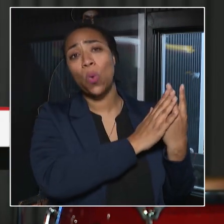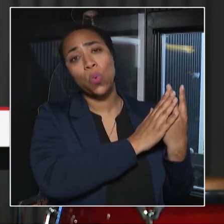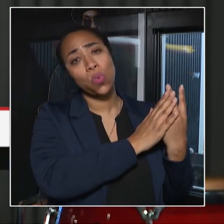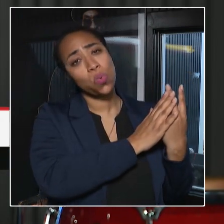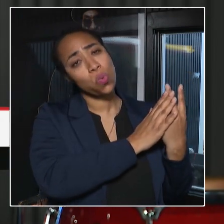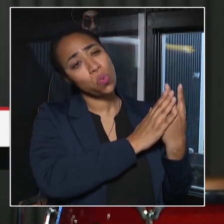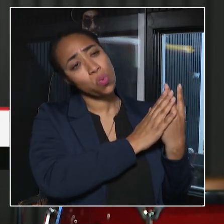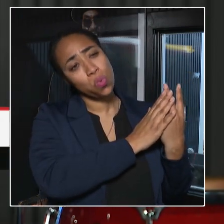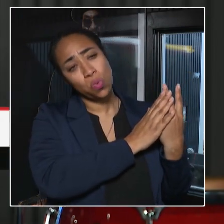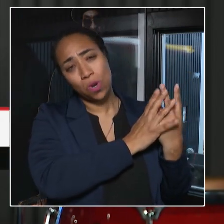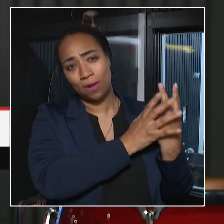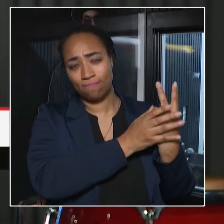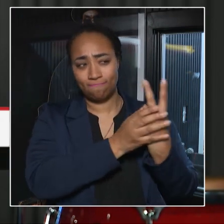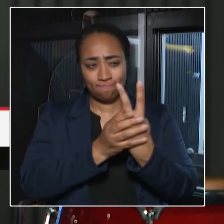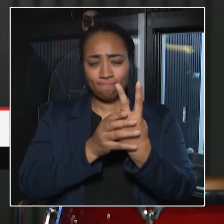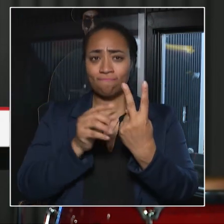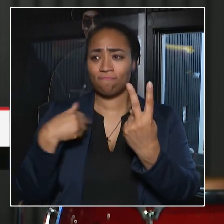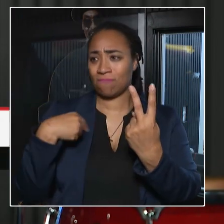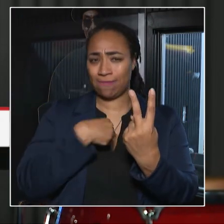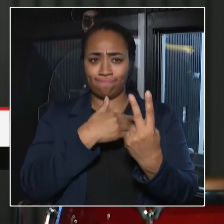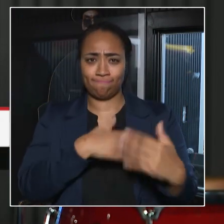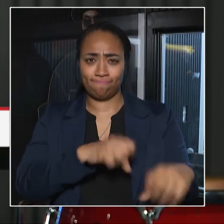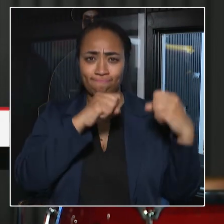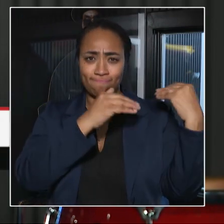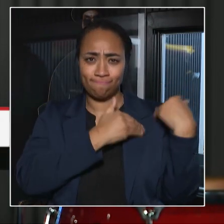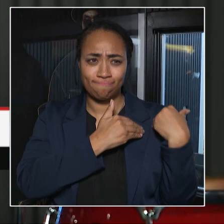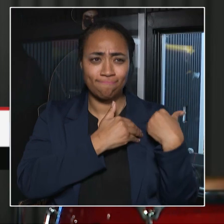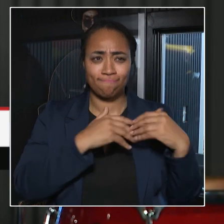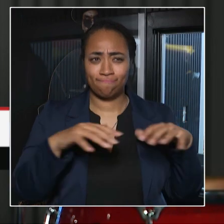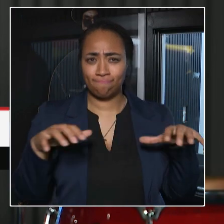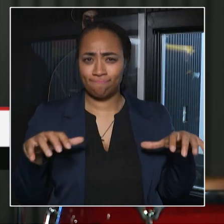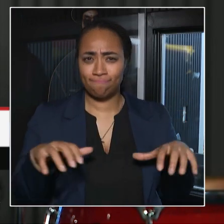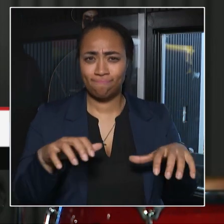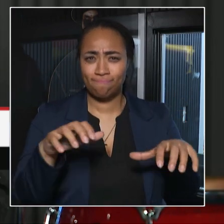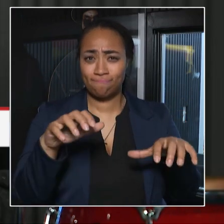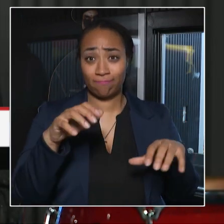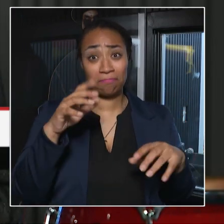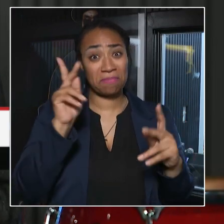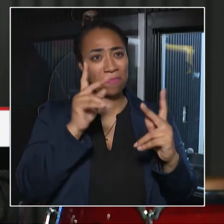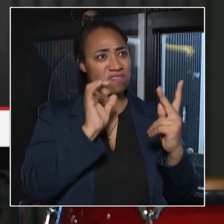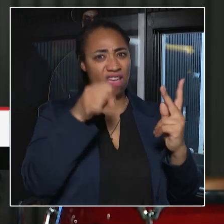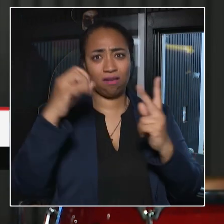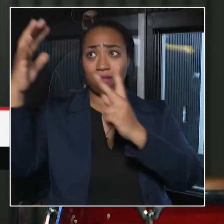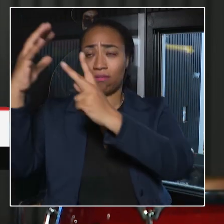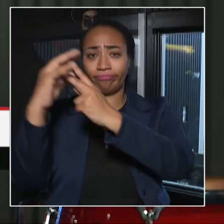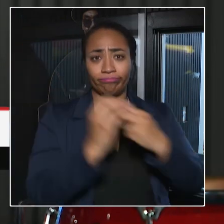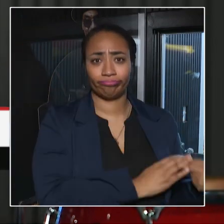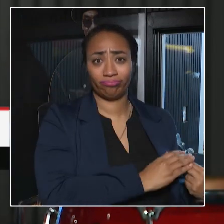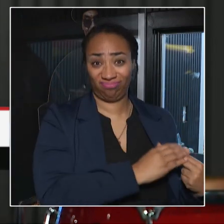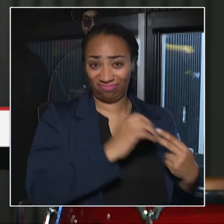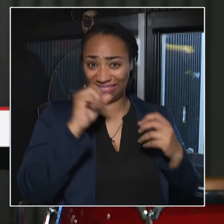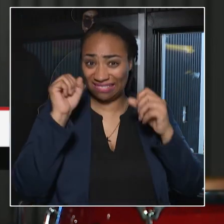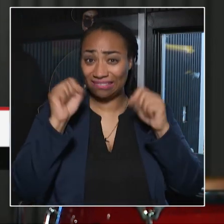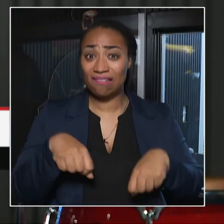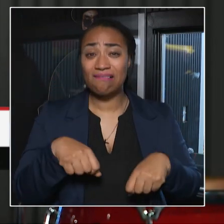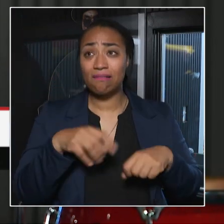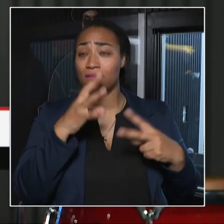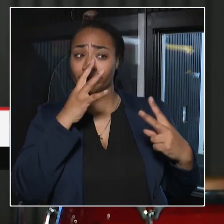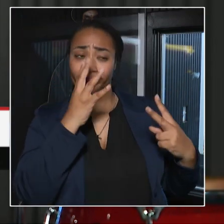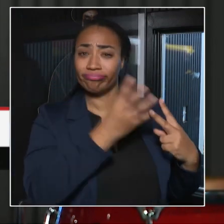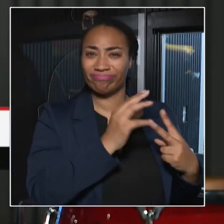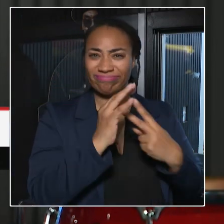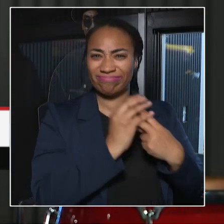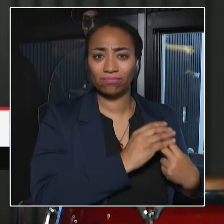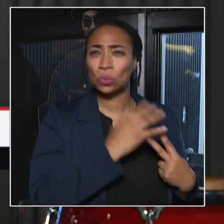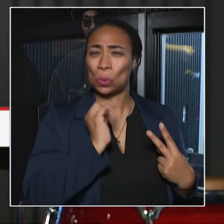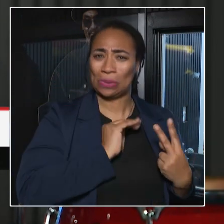challenged or attempts made to destroy it. So not only do we have to preserve it, we have to fight